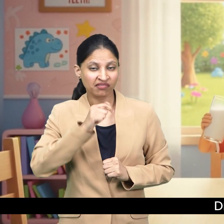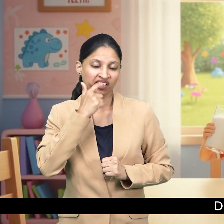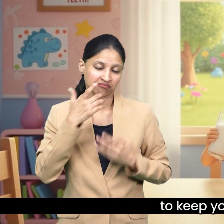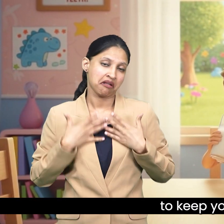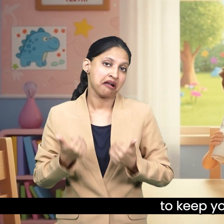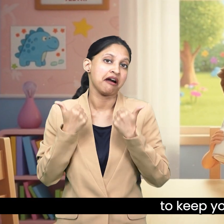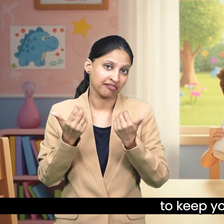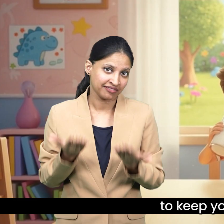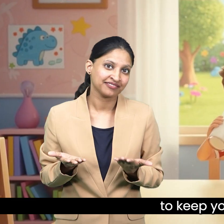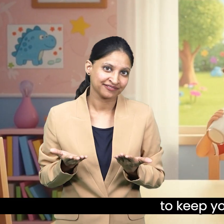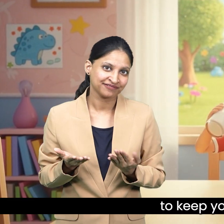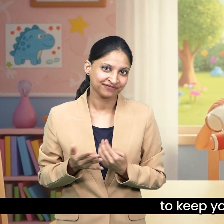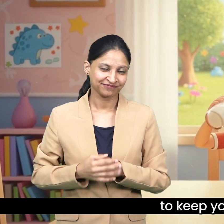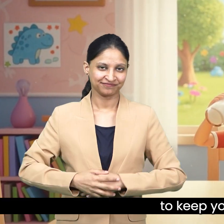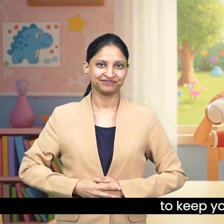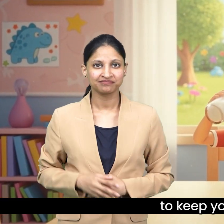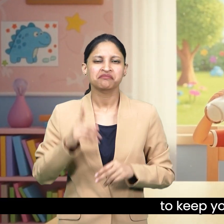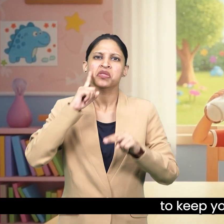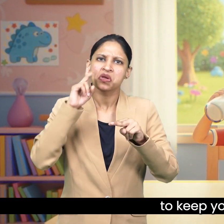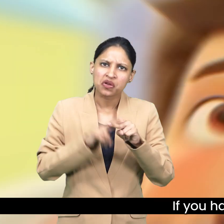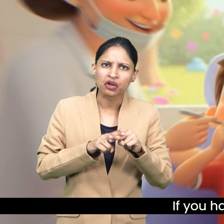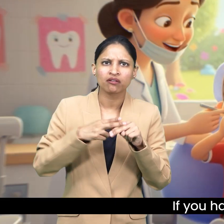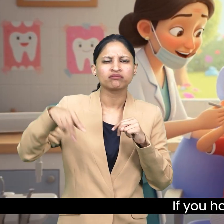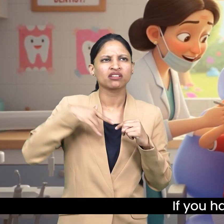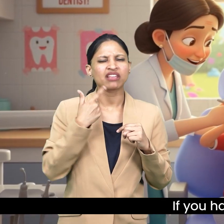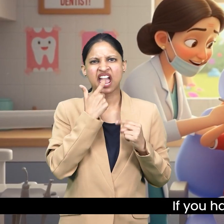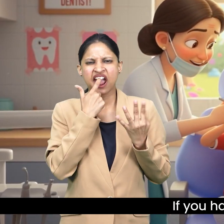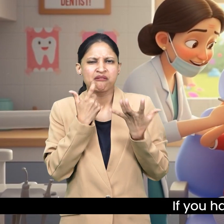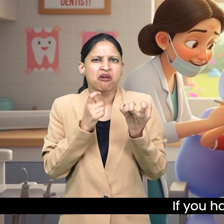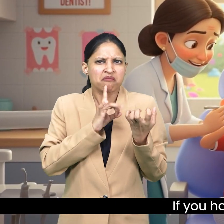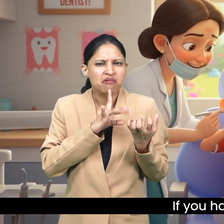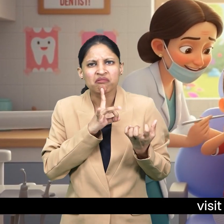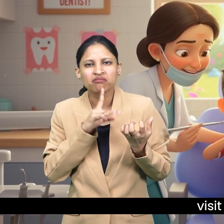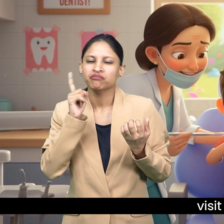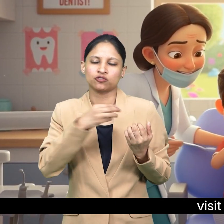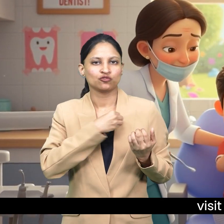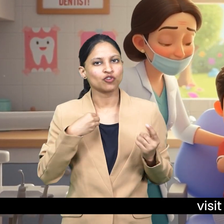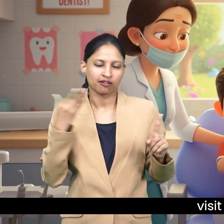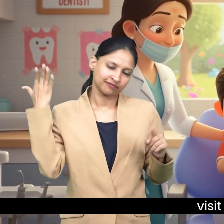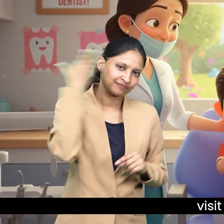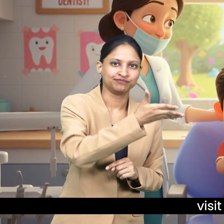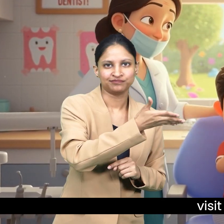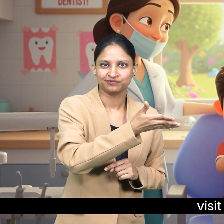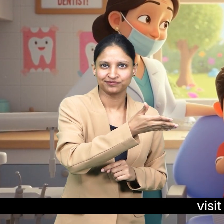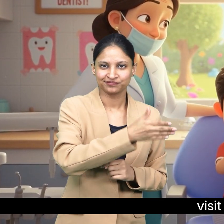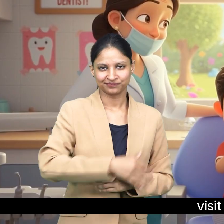Drink milk to keep your teeth healthy. If you have tooth pain, visit the dentist.